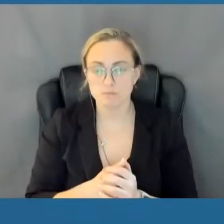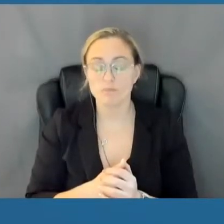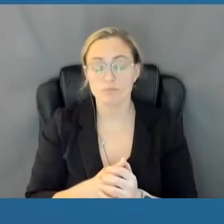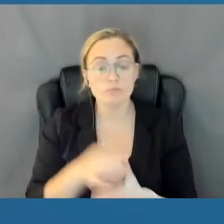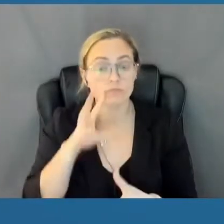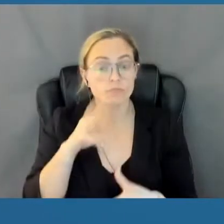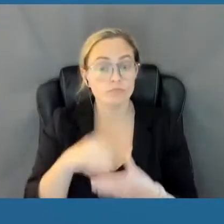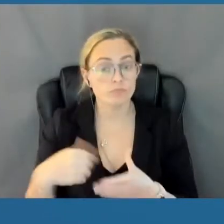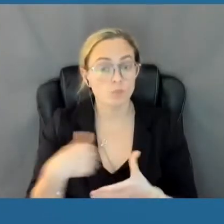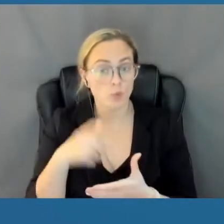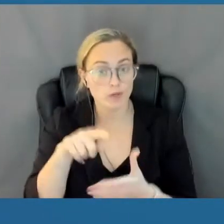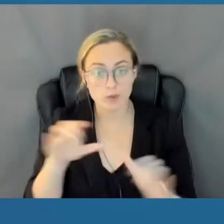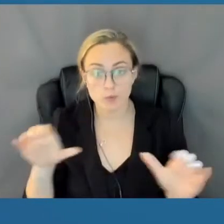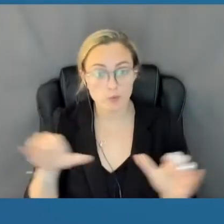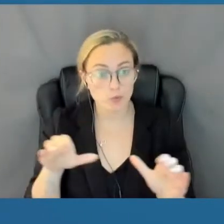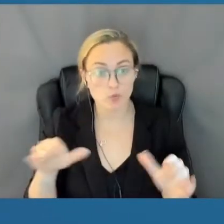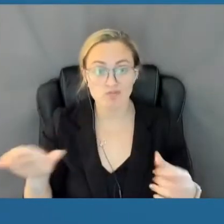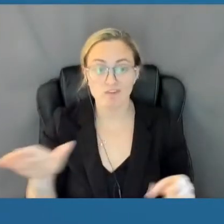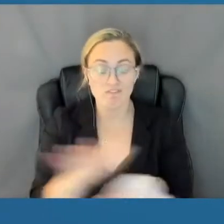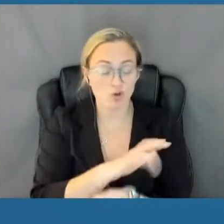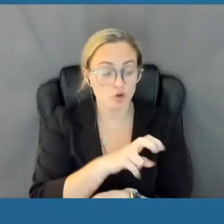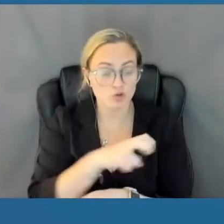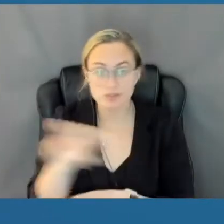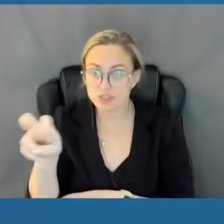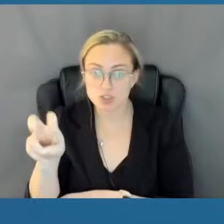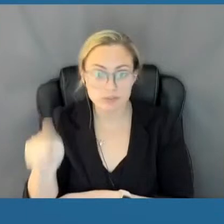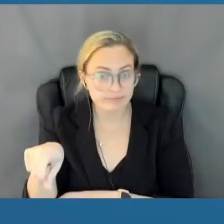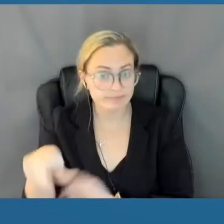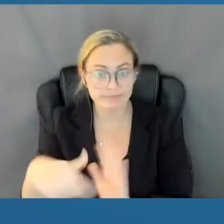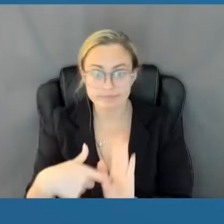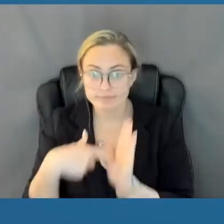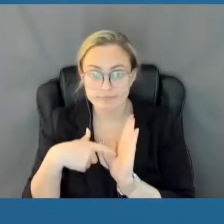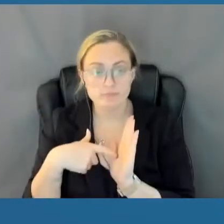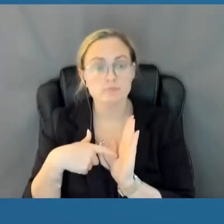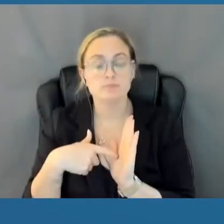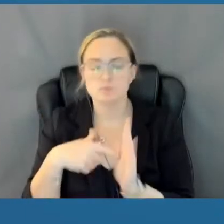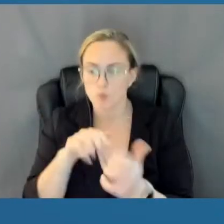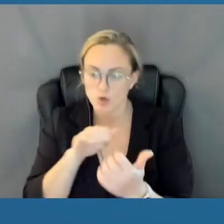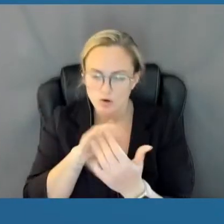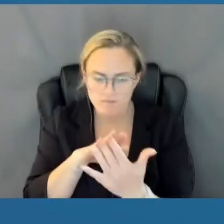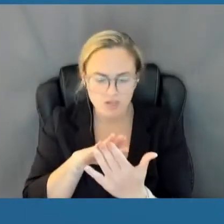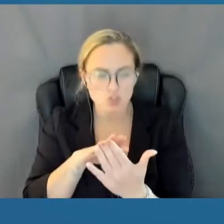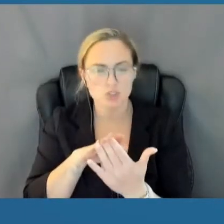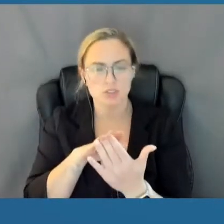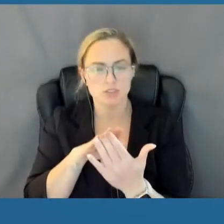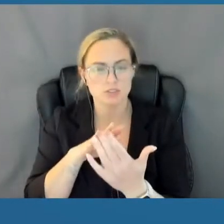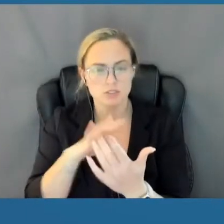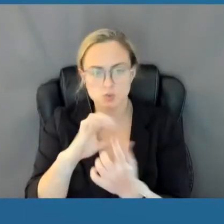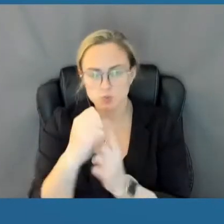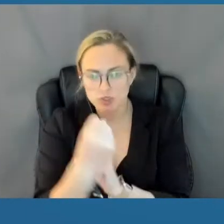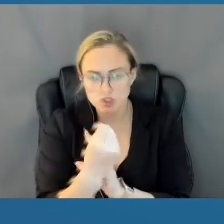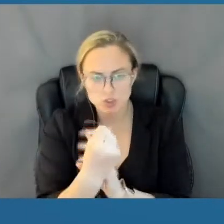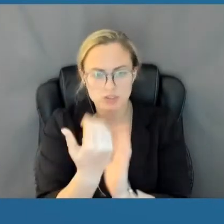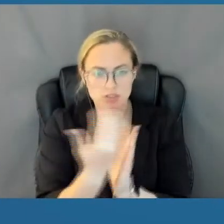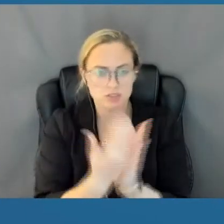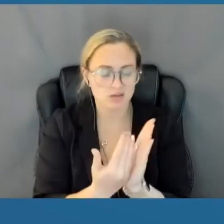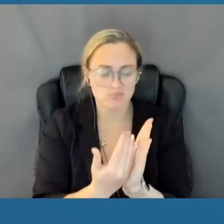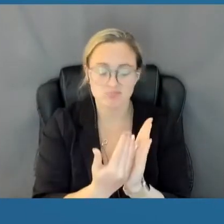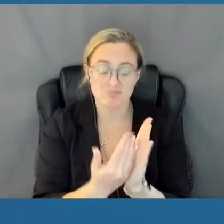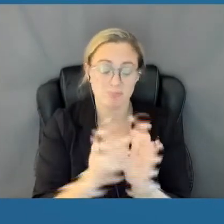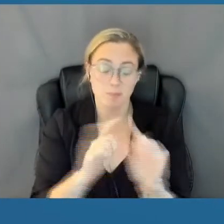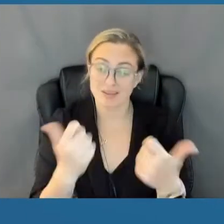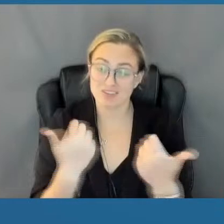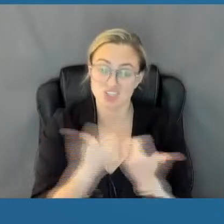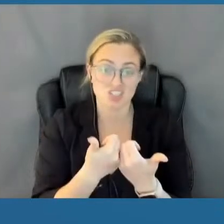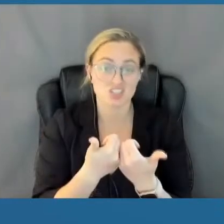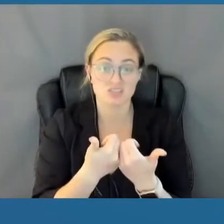of what we're going to need to do a full transition. Obviously, we are confronting, as the governor said, some incredible challenges in this